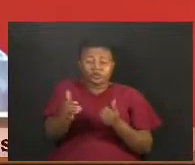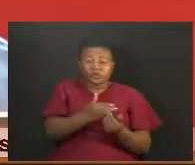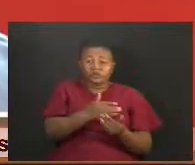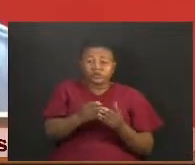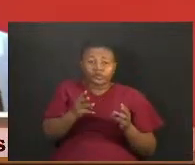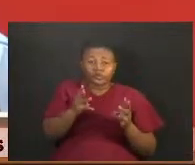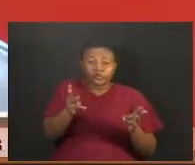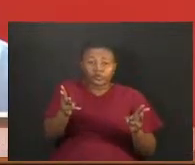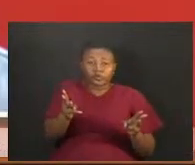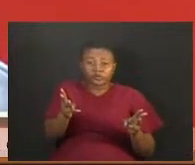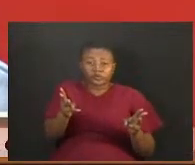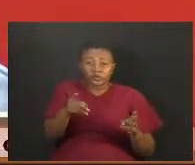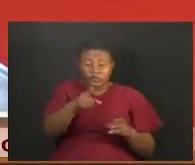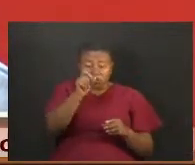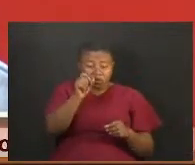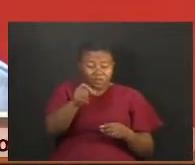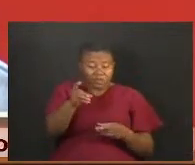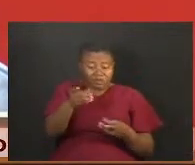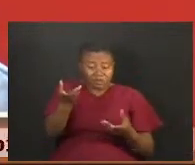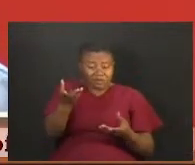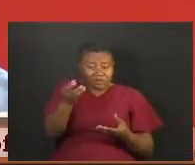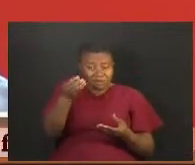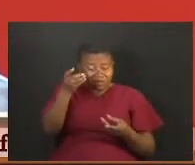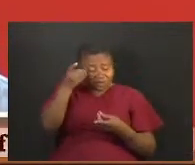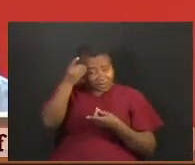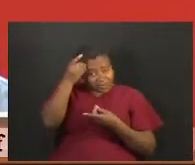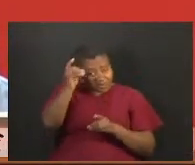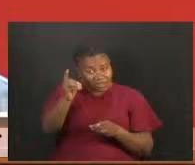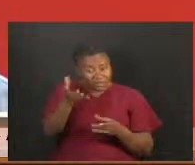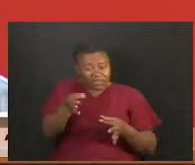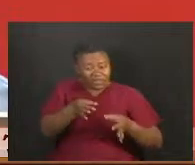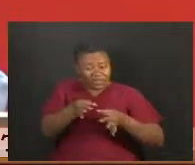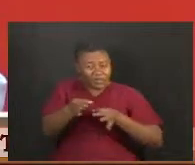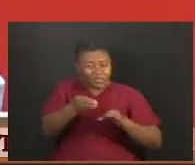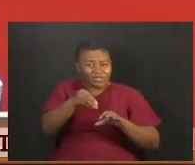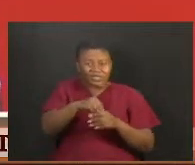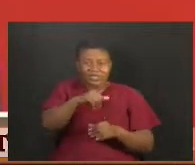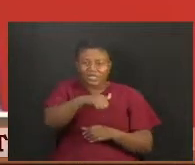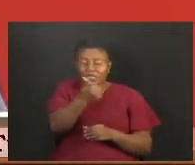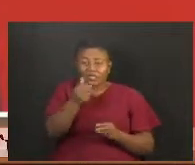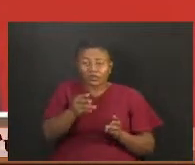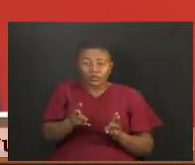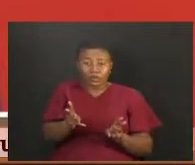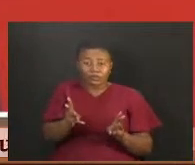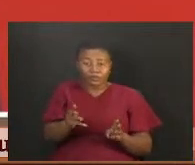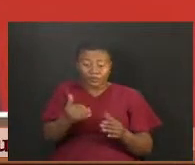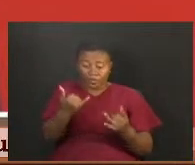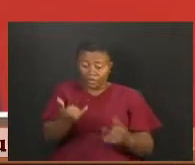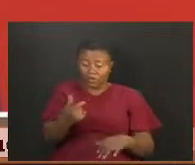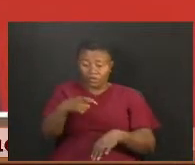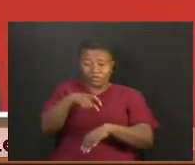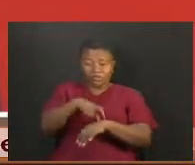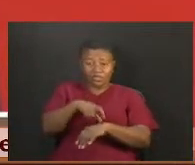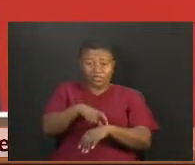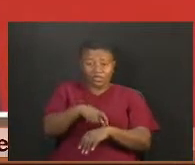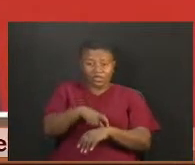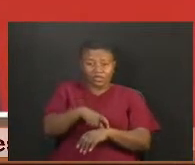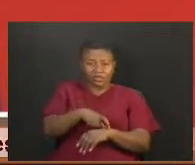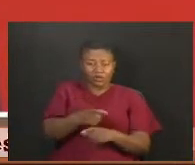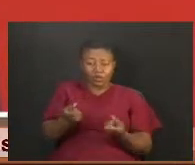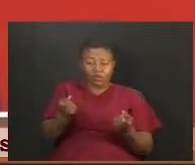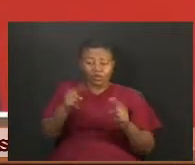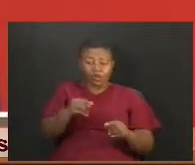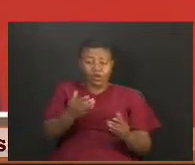form in any different manner as you are doing, then this is the time when it is